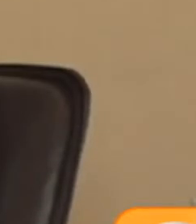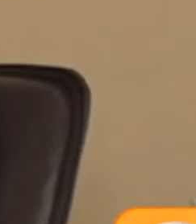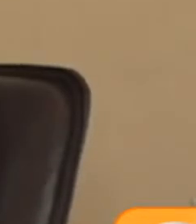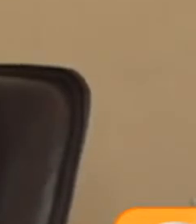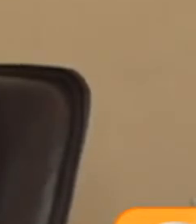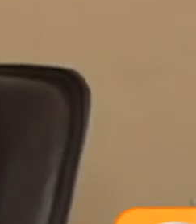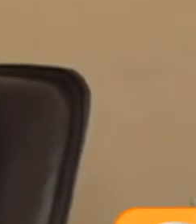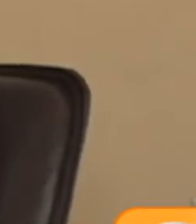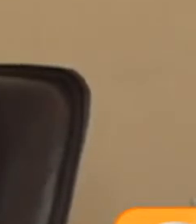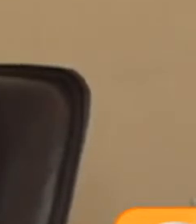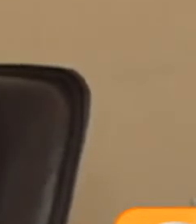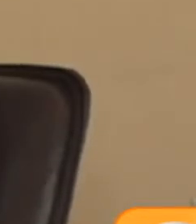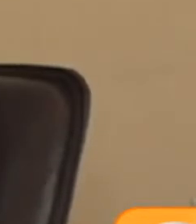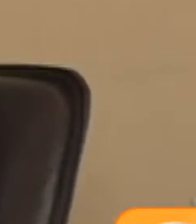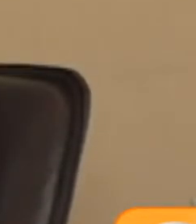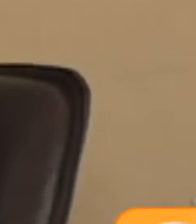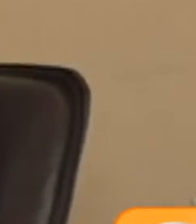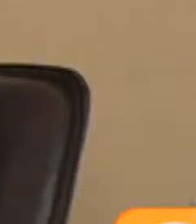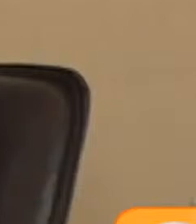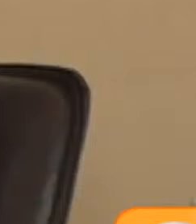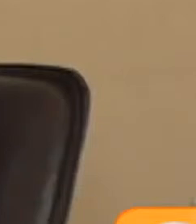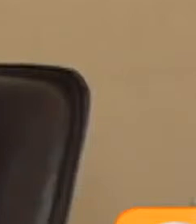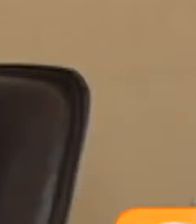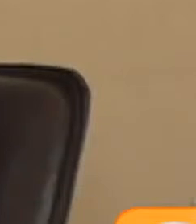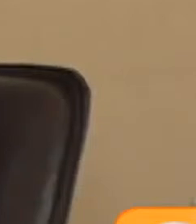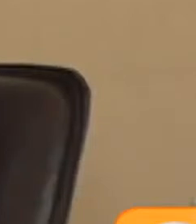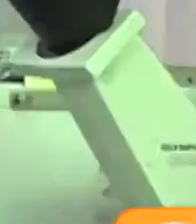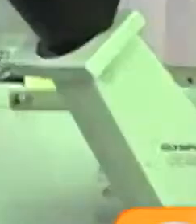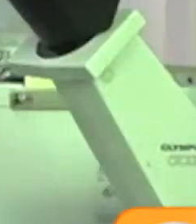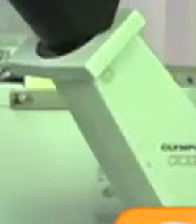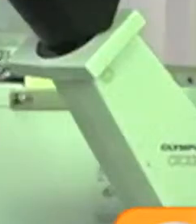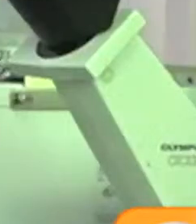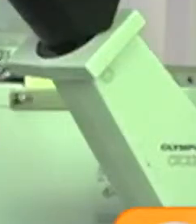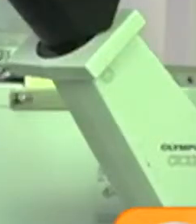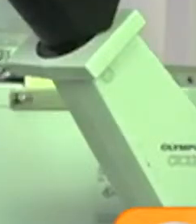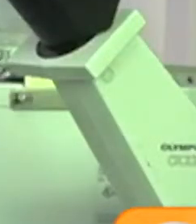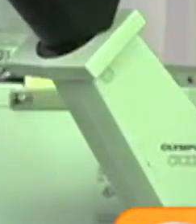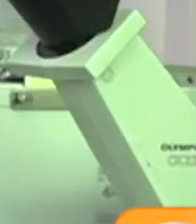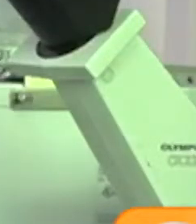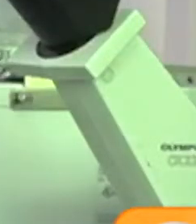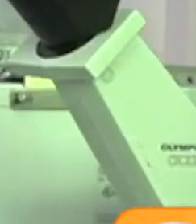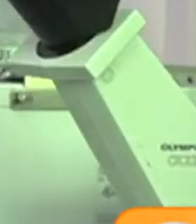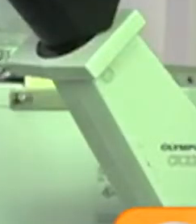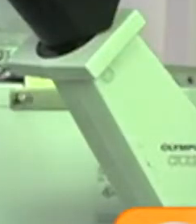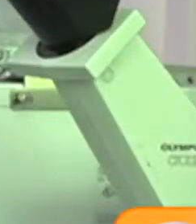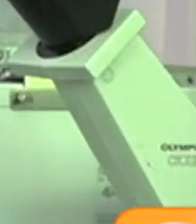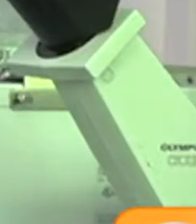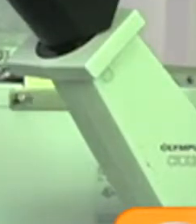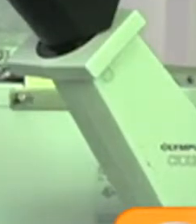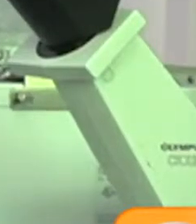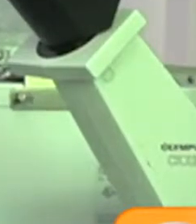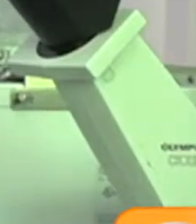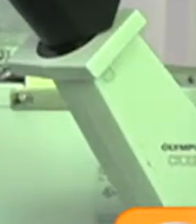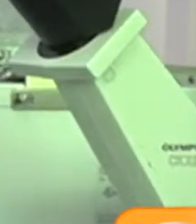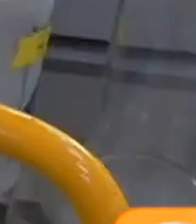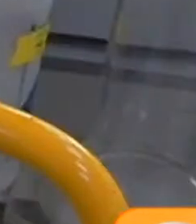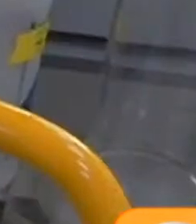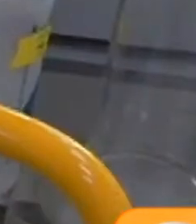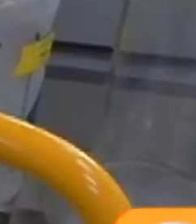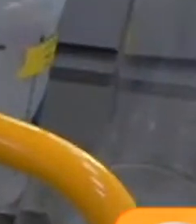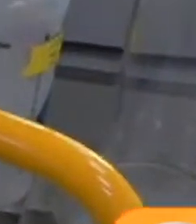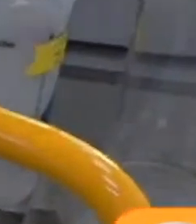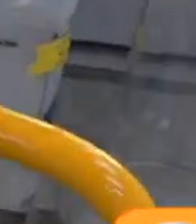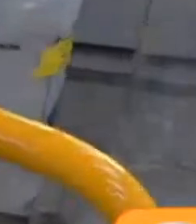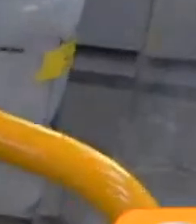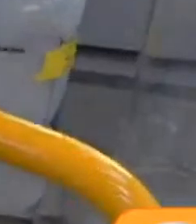here in Mombasa, the neighboring counties are also affected. This particular vector is found all over Kenya.